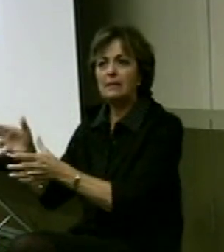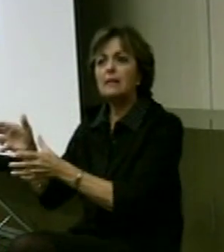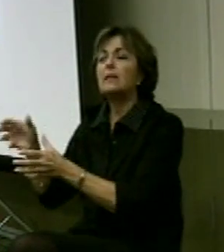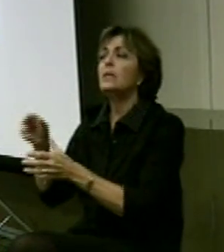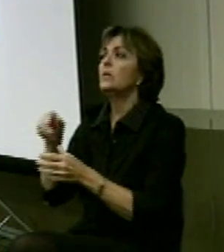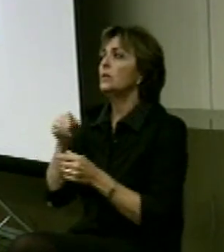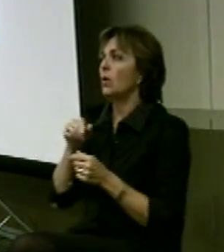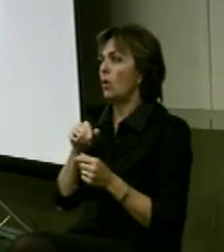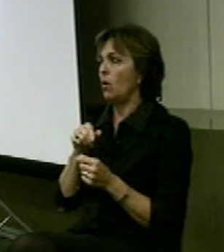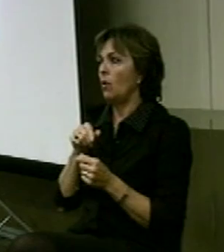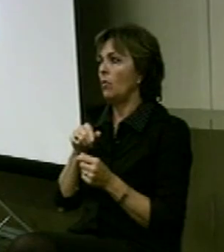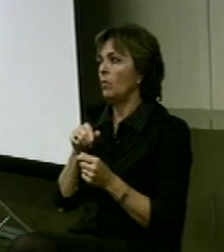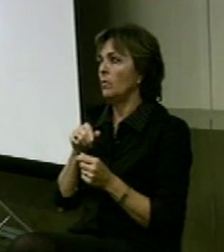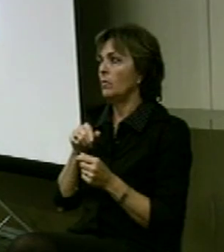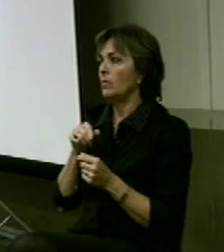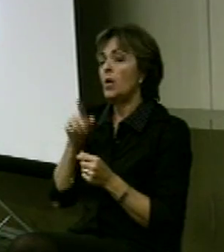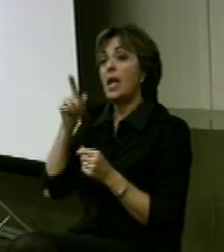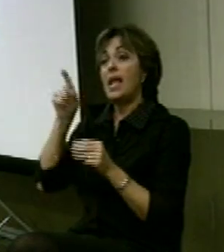So